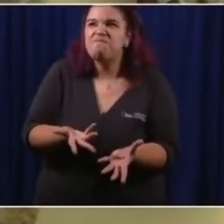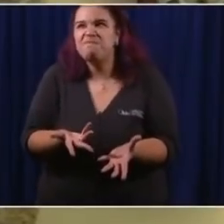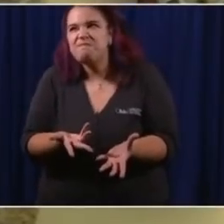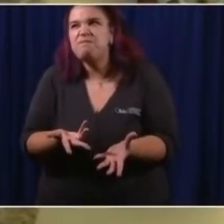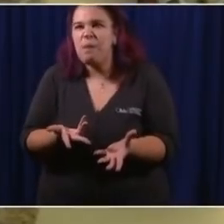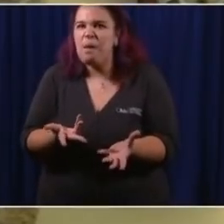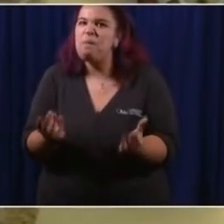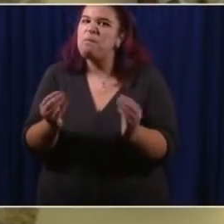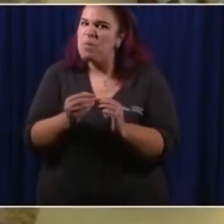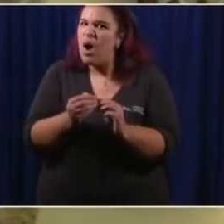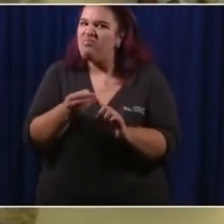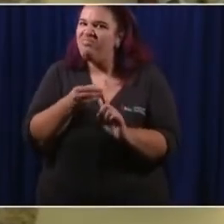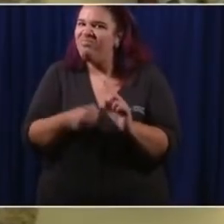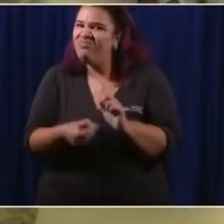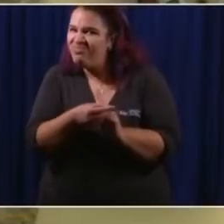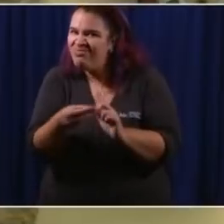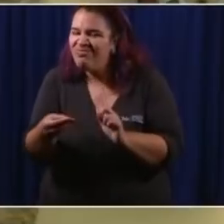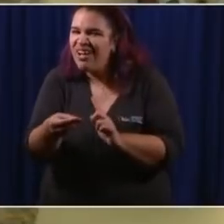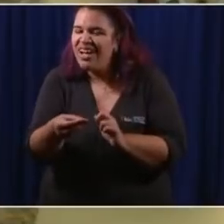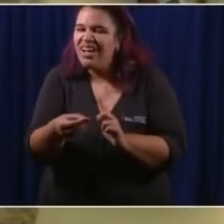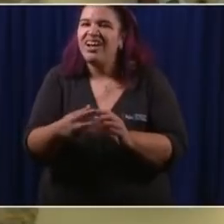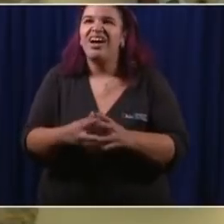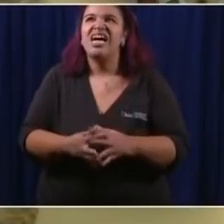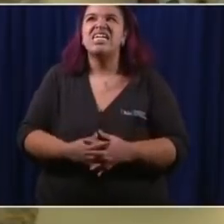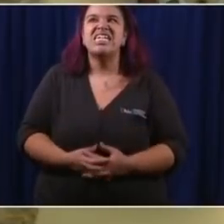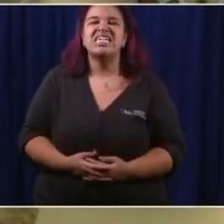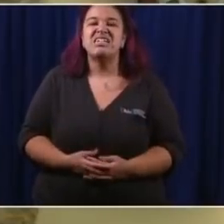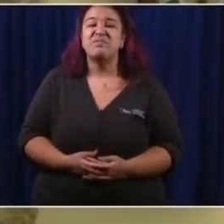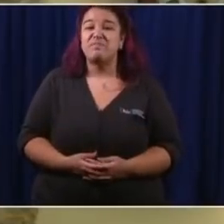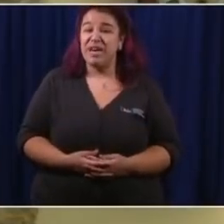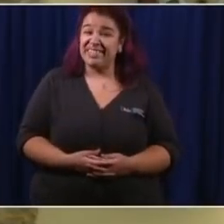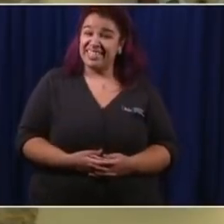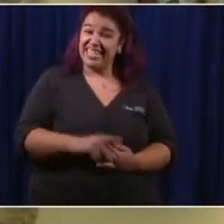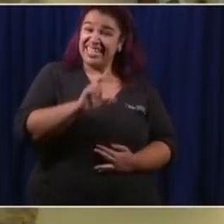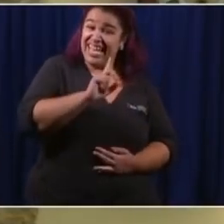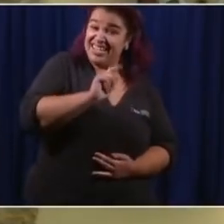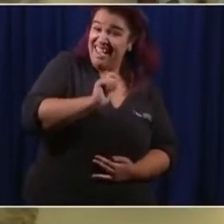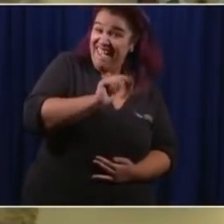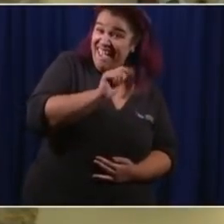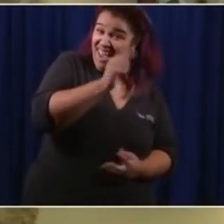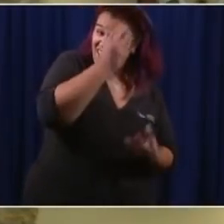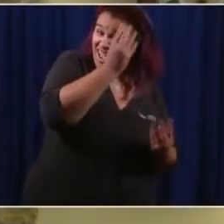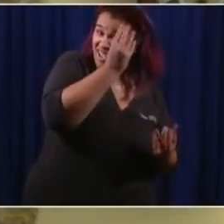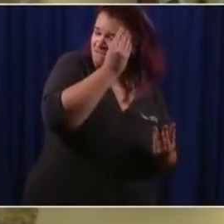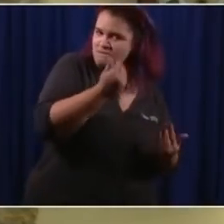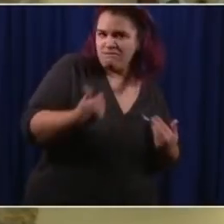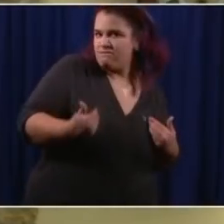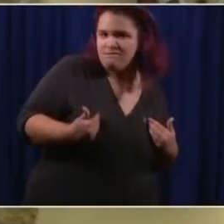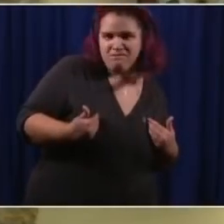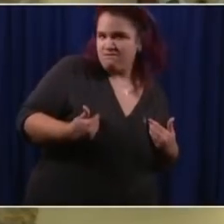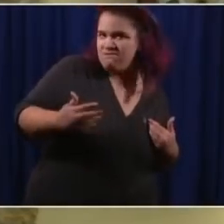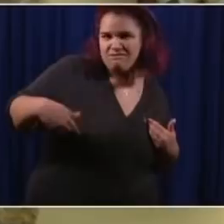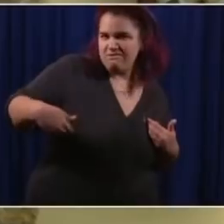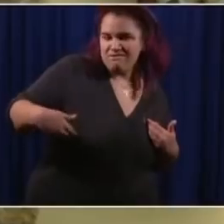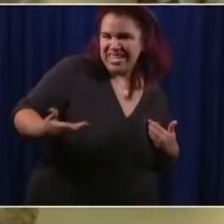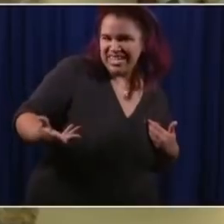rate, but I don't really have any data. And part of the problem